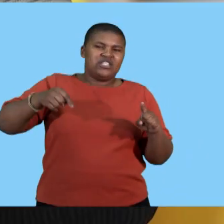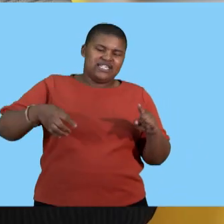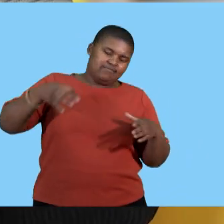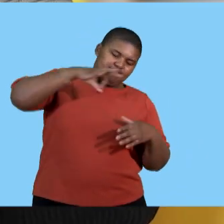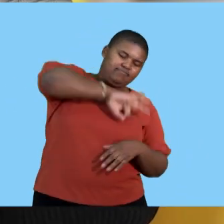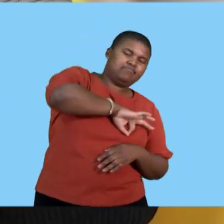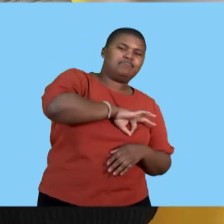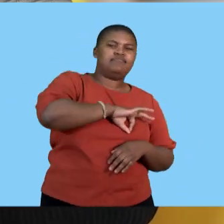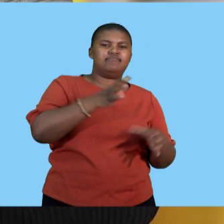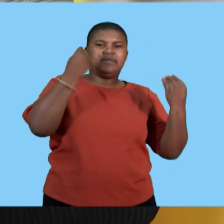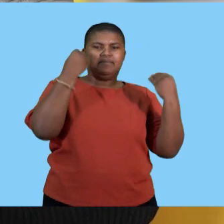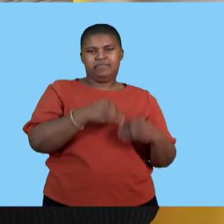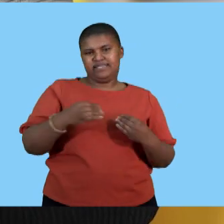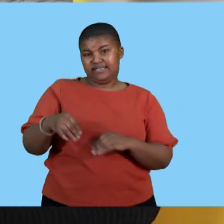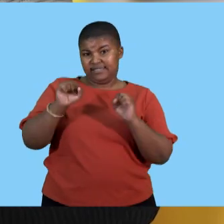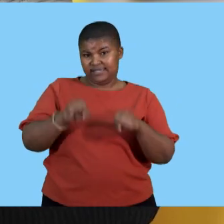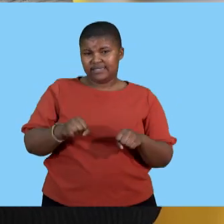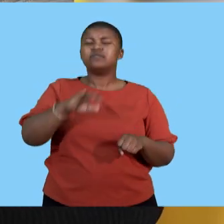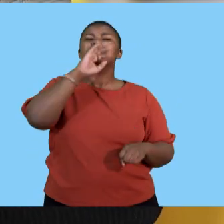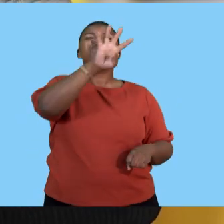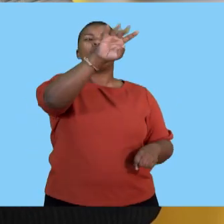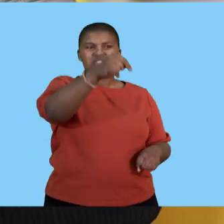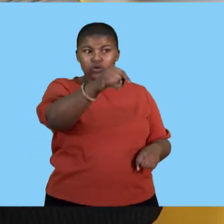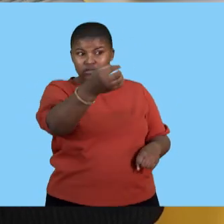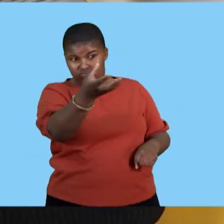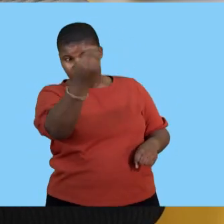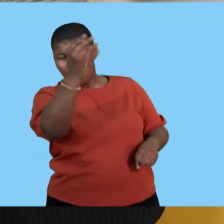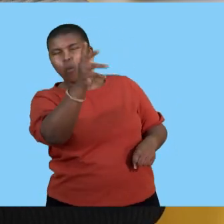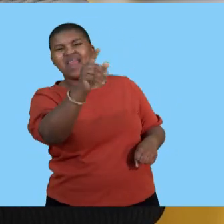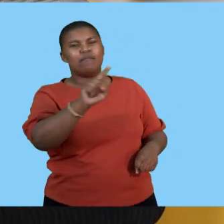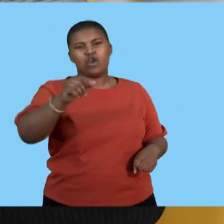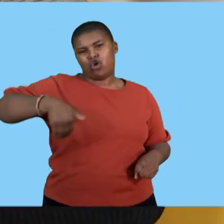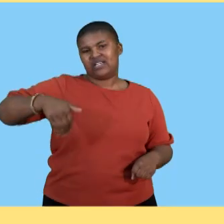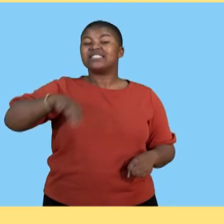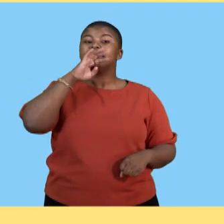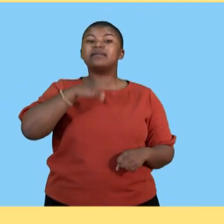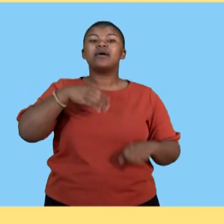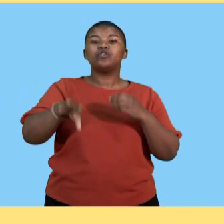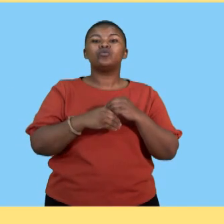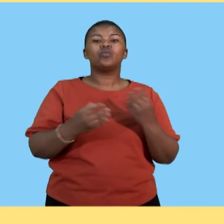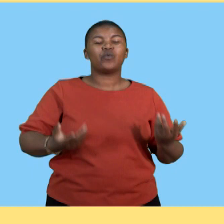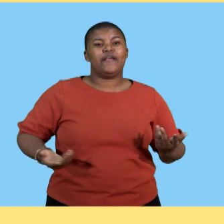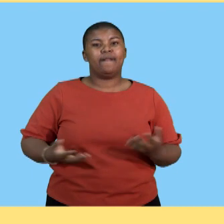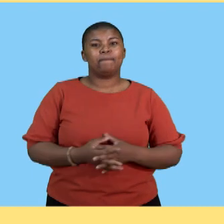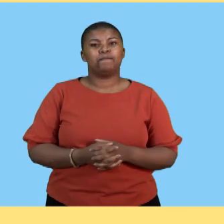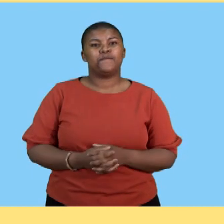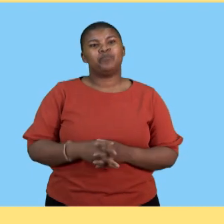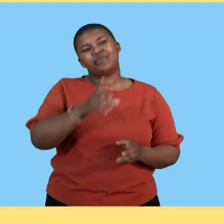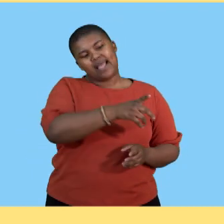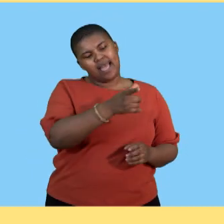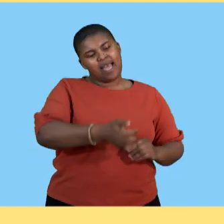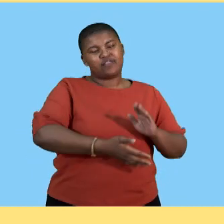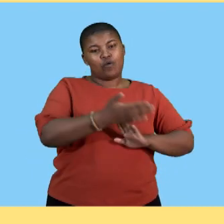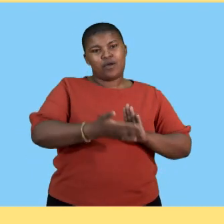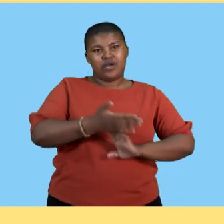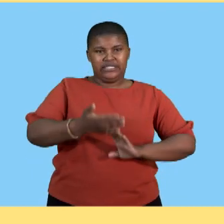earned 4,000 and we have not yet received that particular 4,000. So I'll bring it to my other